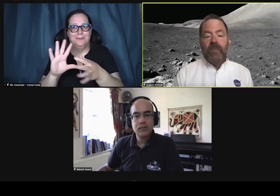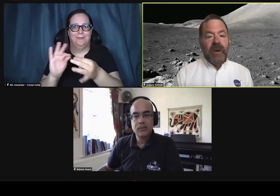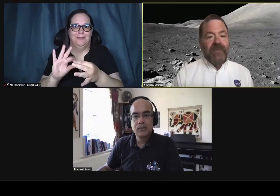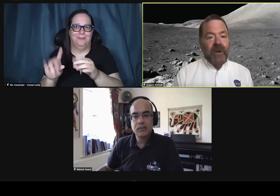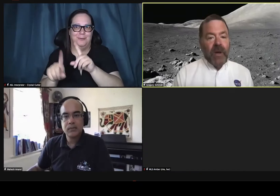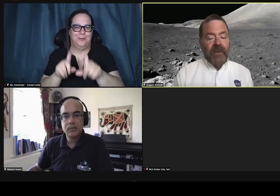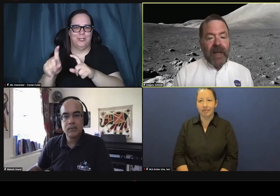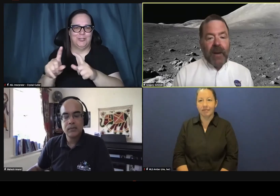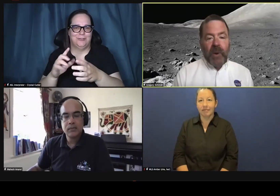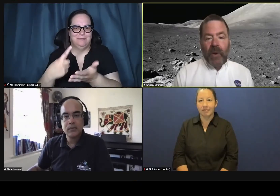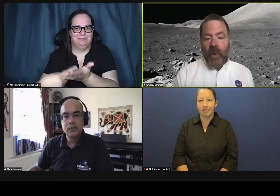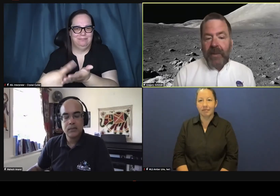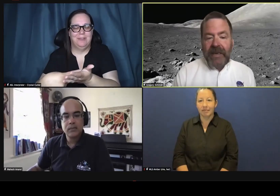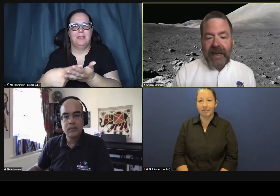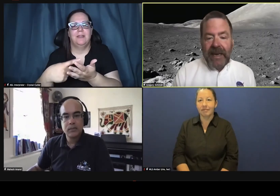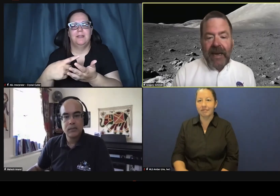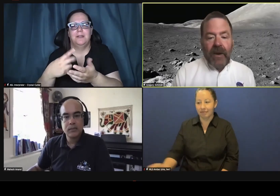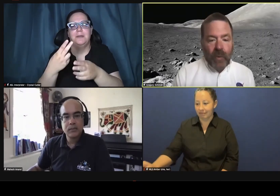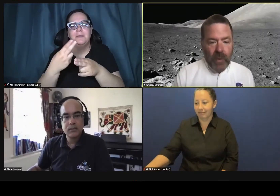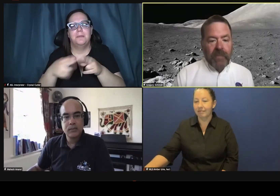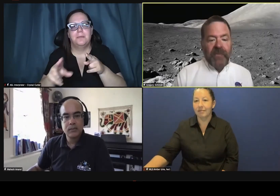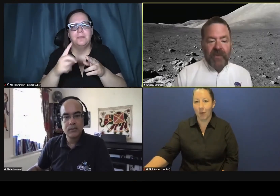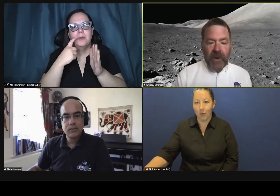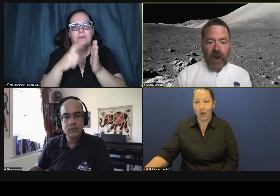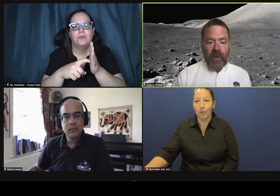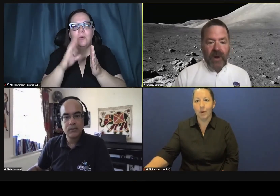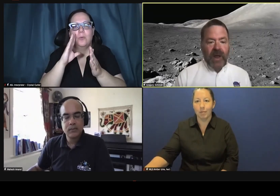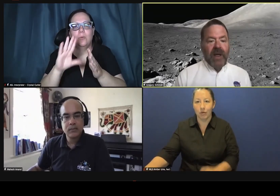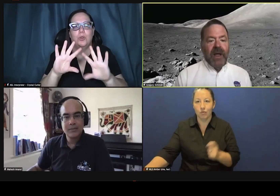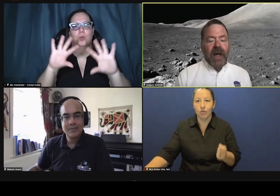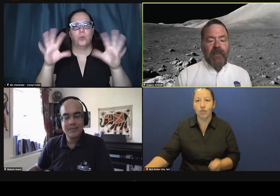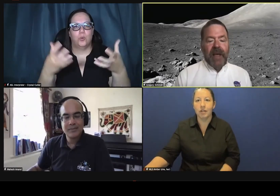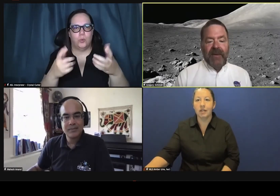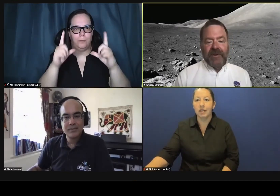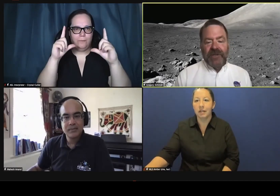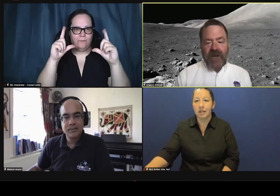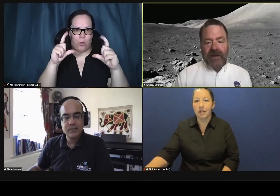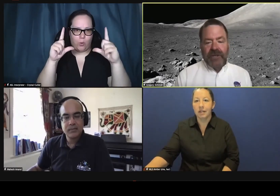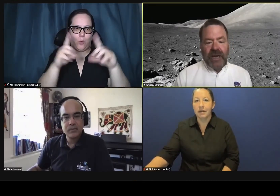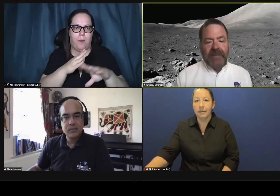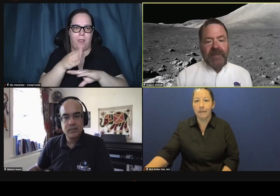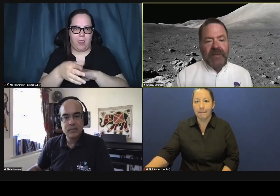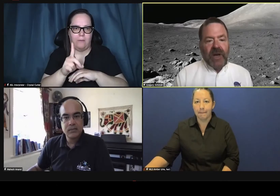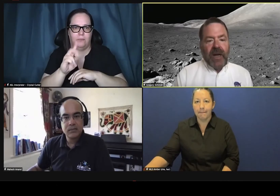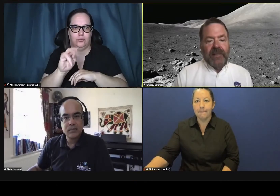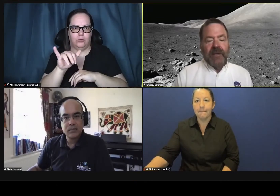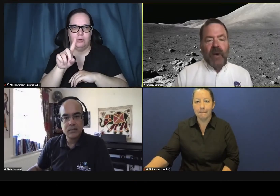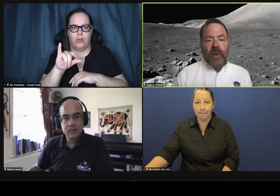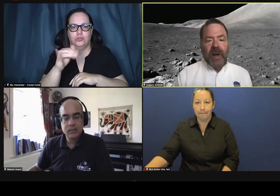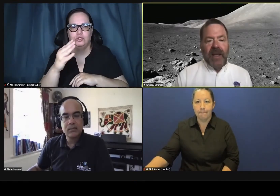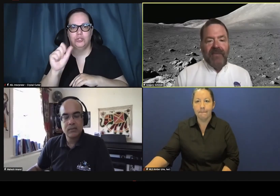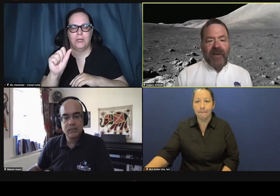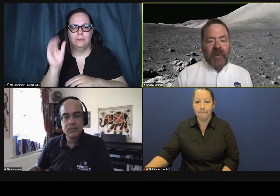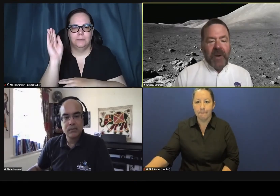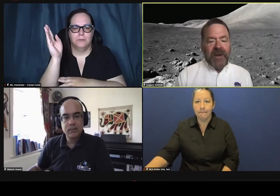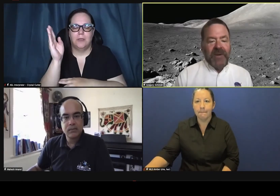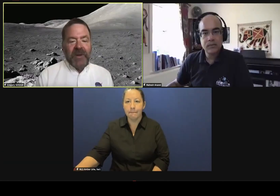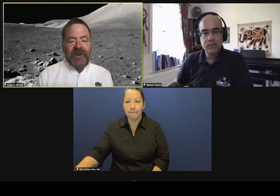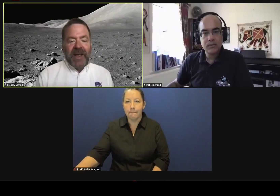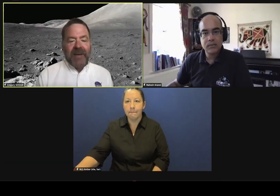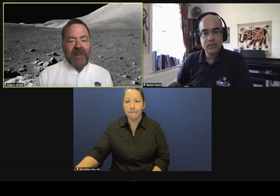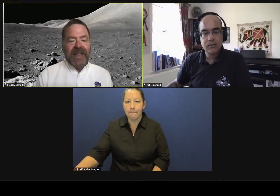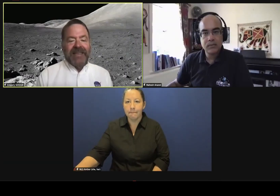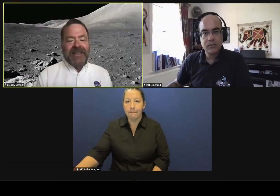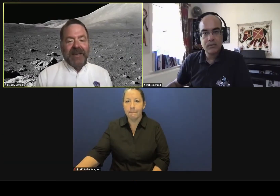one brief note that we're going to be taking a group photo after Donald James's talk. So if everyone